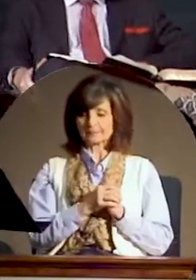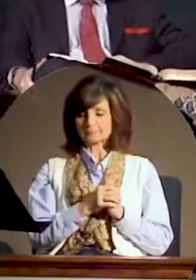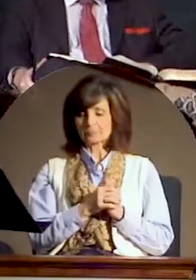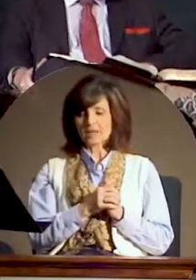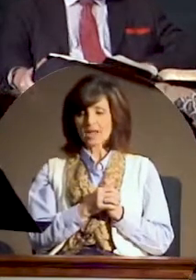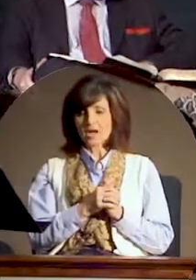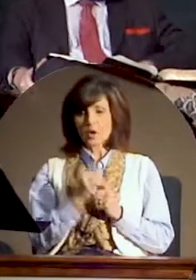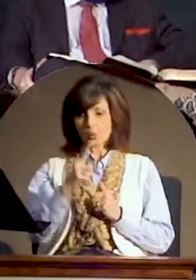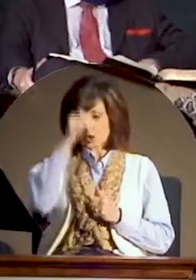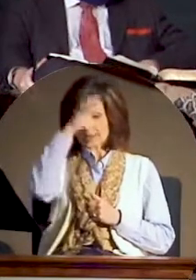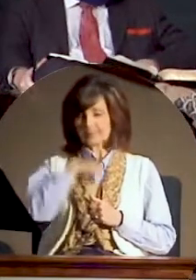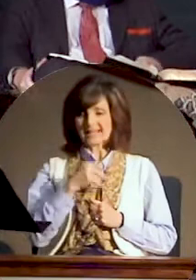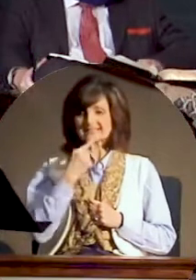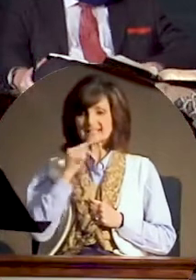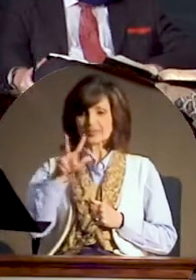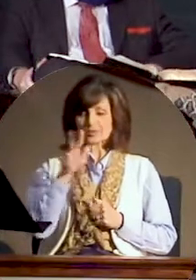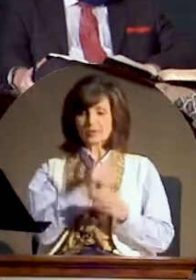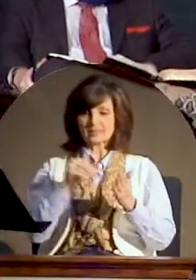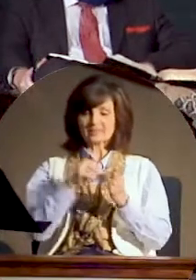Bible, said that there are